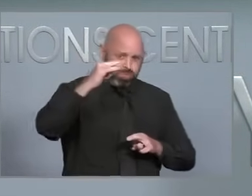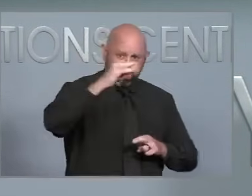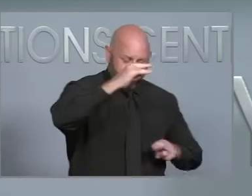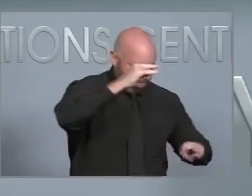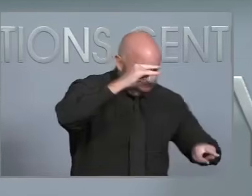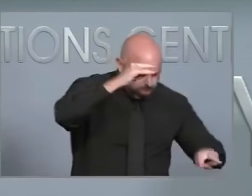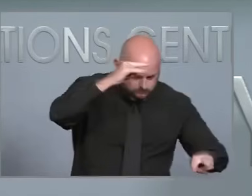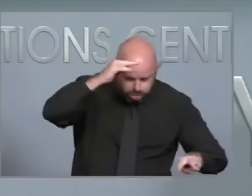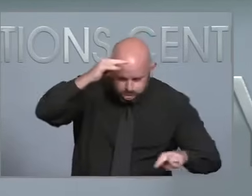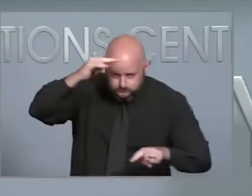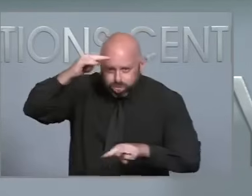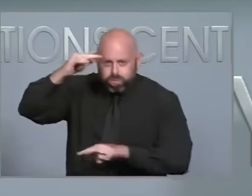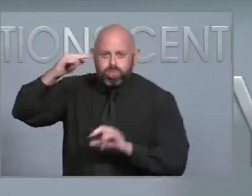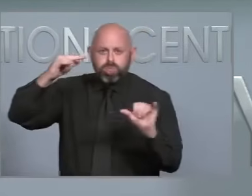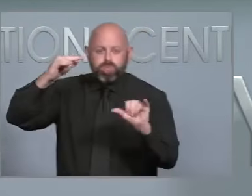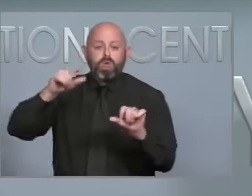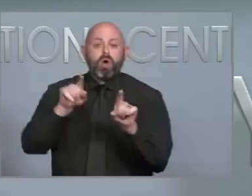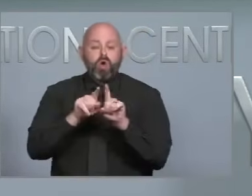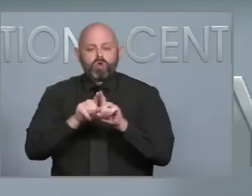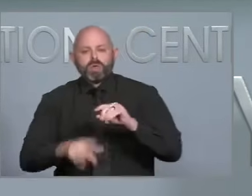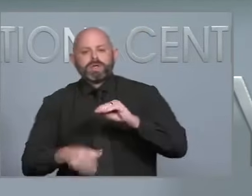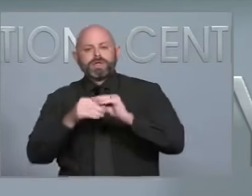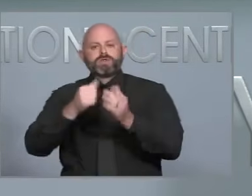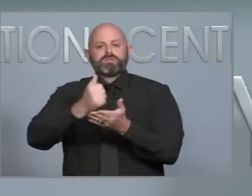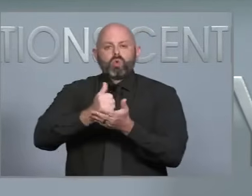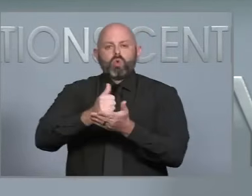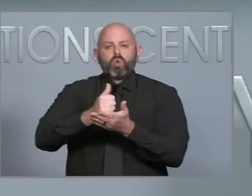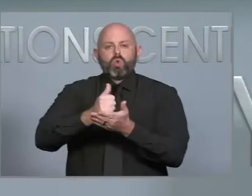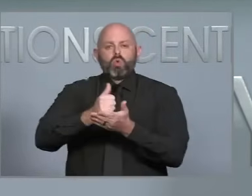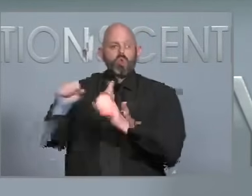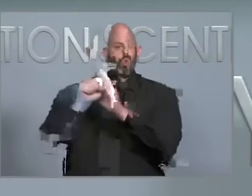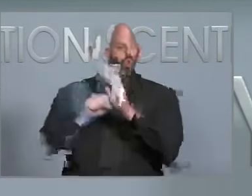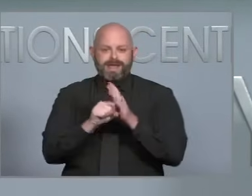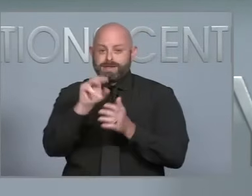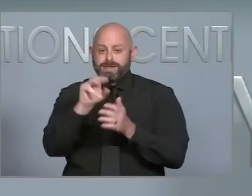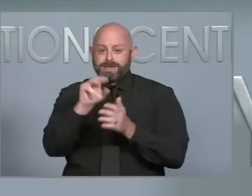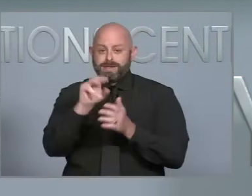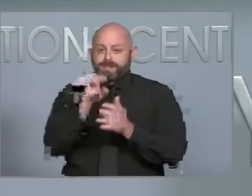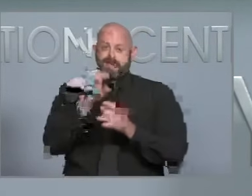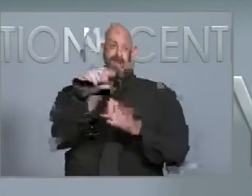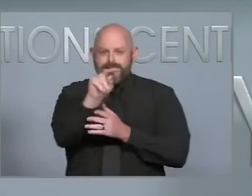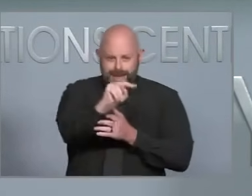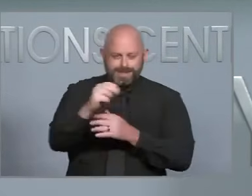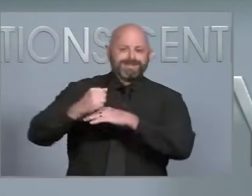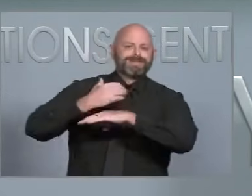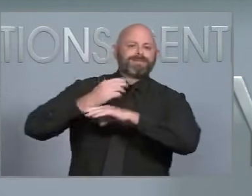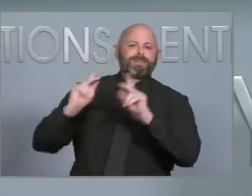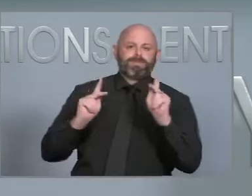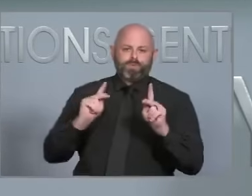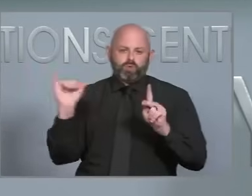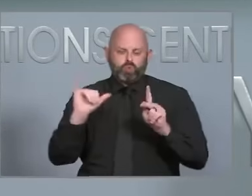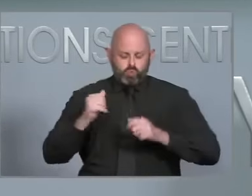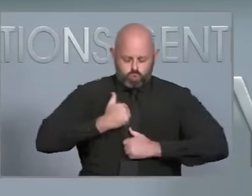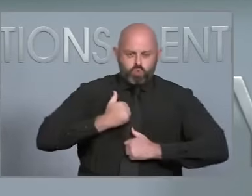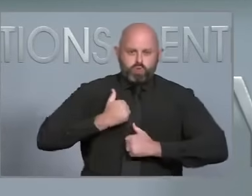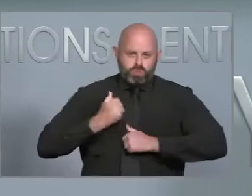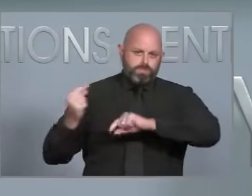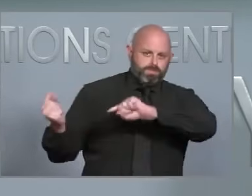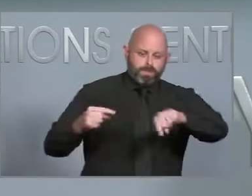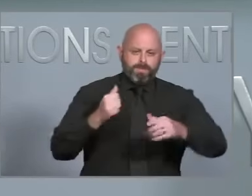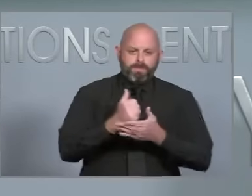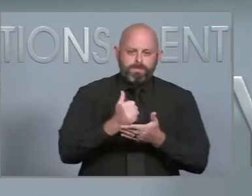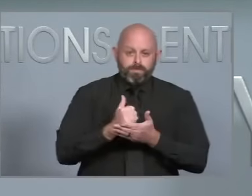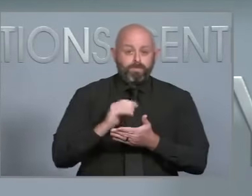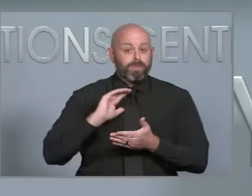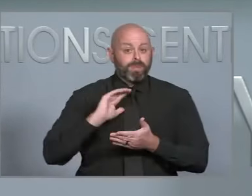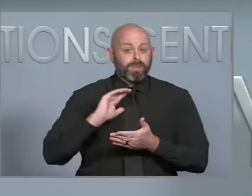additional support, if required, from other states, Maryland, Connecticut. Our vehicles that we have right now are mainly